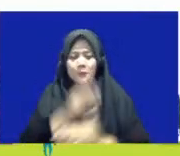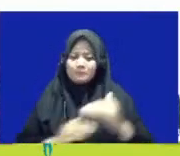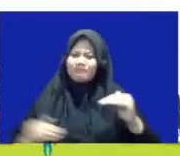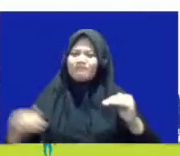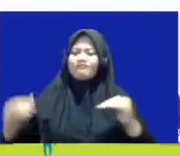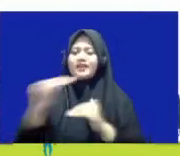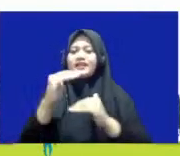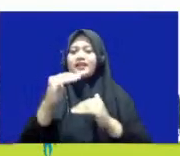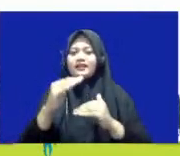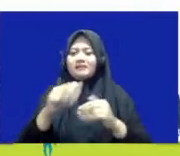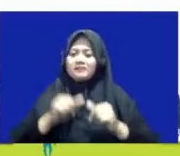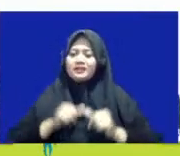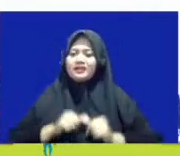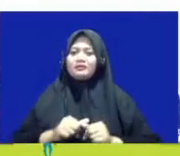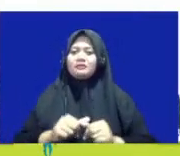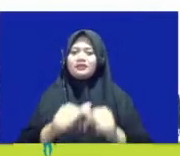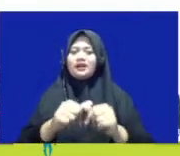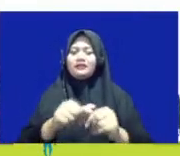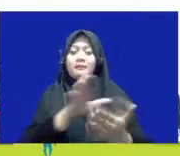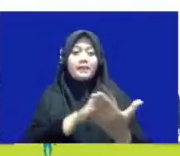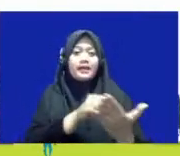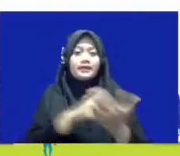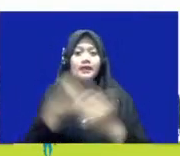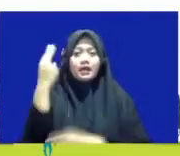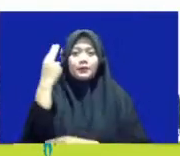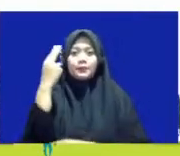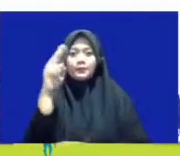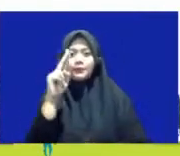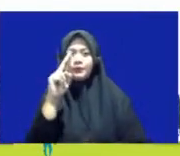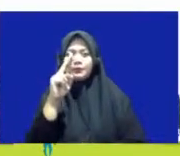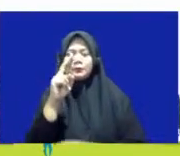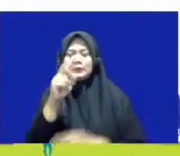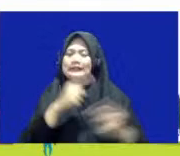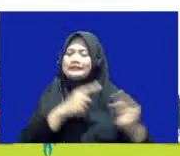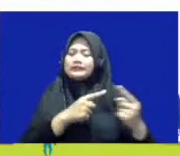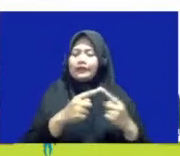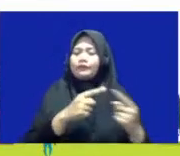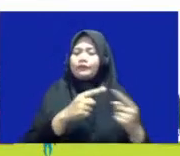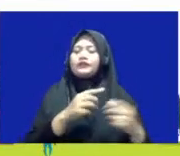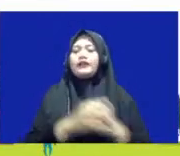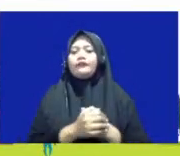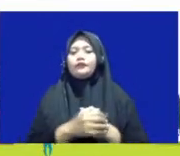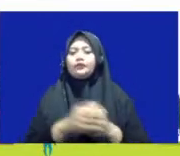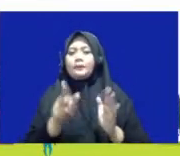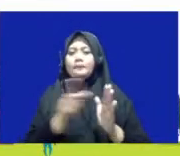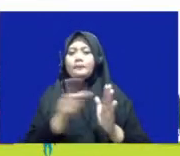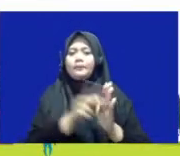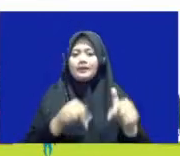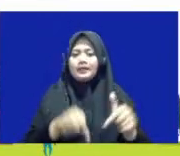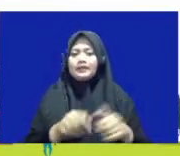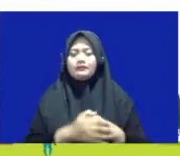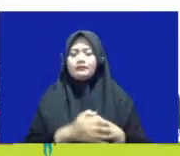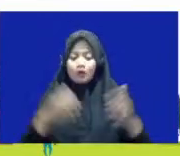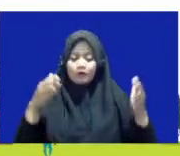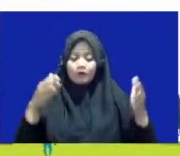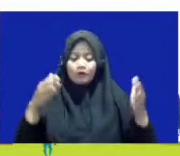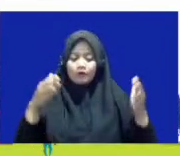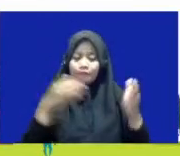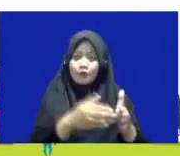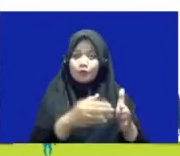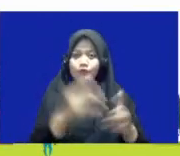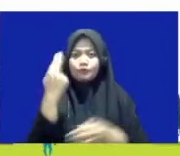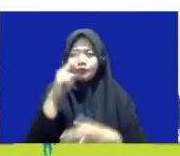enhance programs for improved youth engagement in disaster preparedness and response. We thank